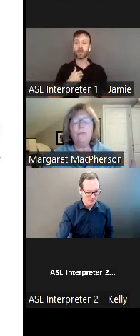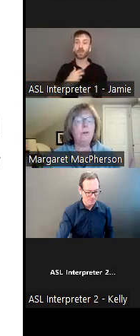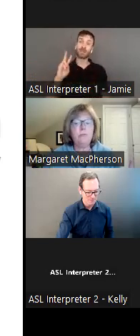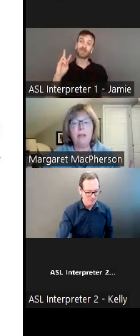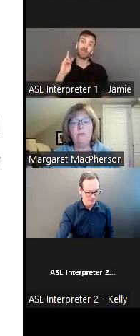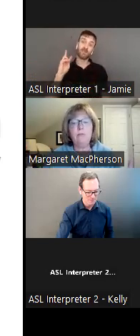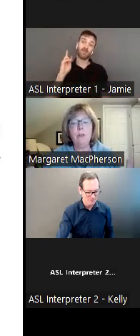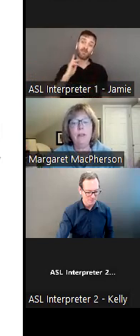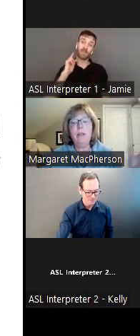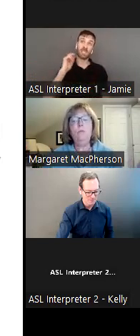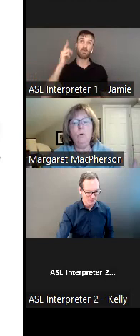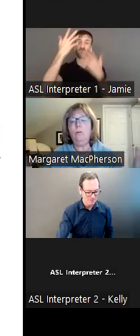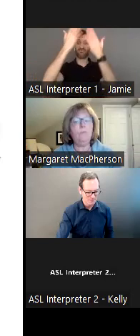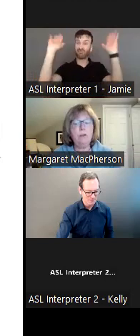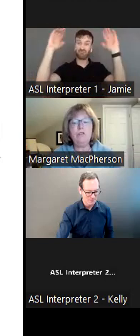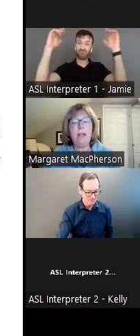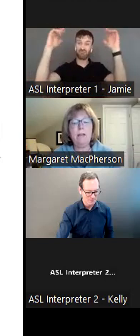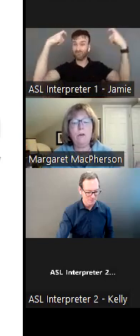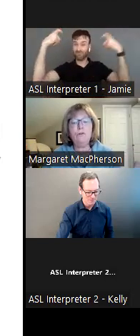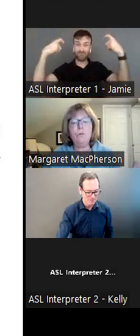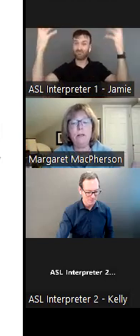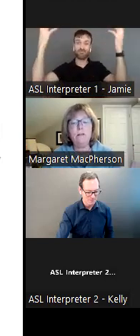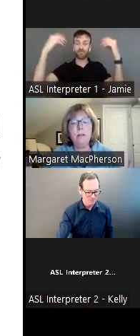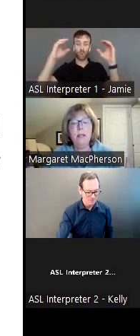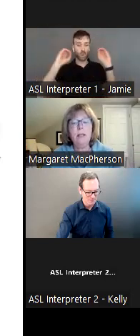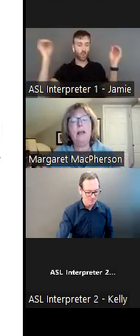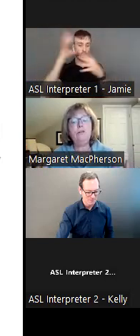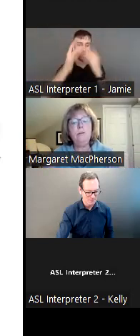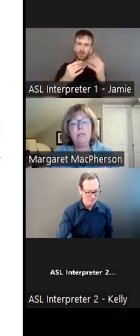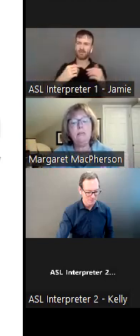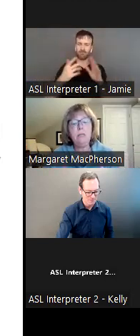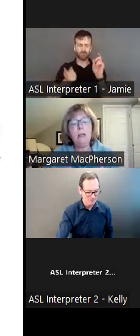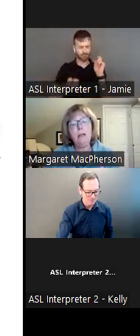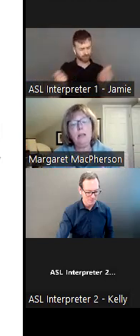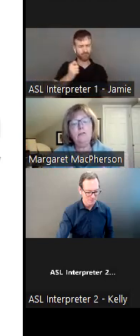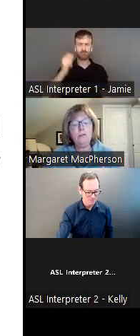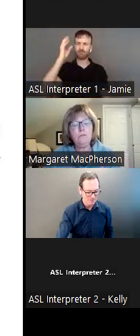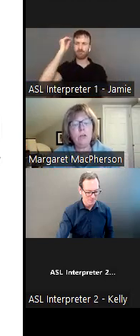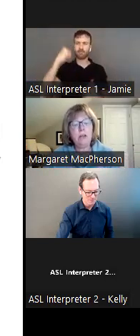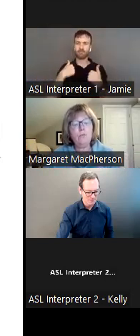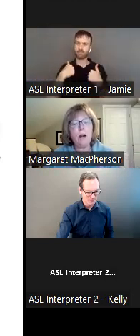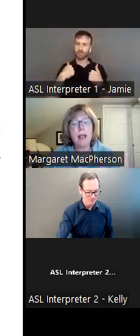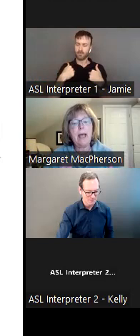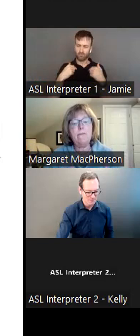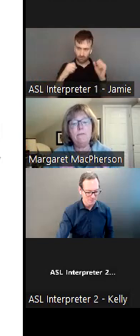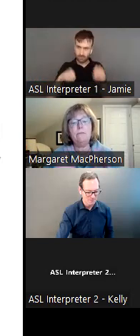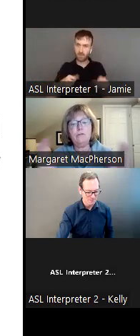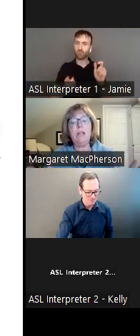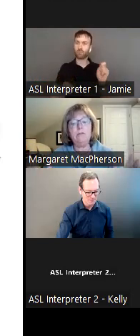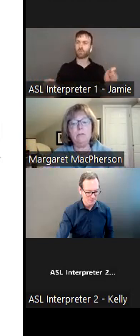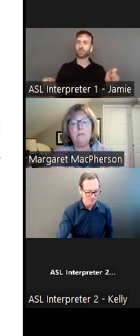powerful circumstances in the world over which I have no choice, it actually makes me an agent of change where I